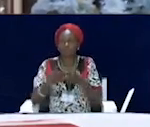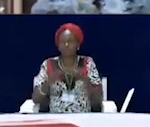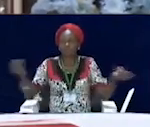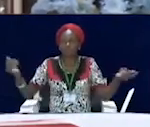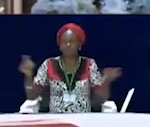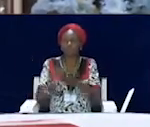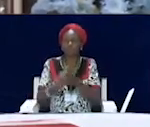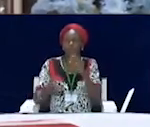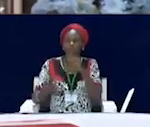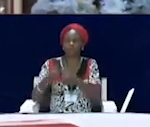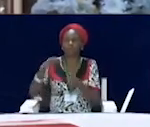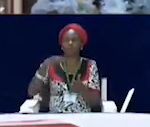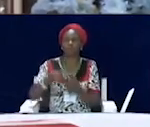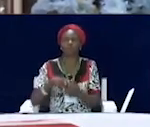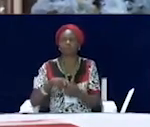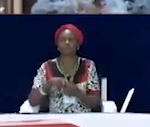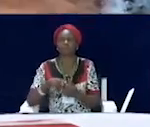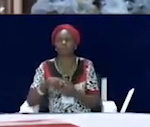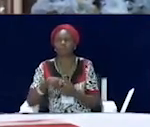problem.